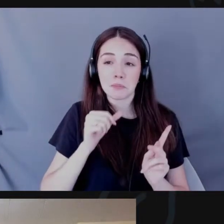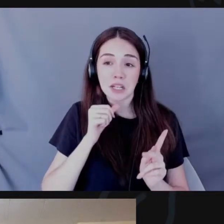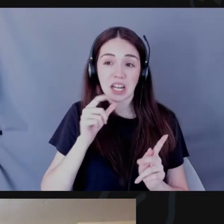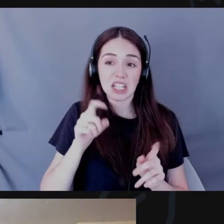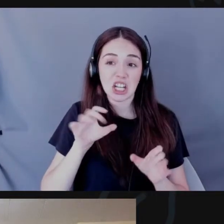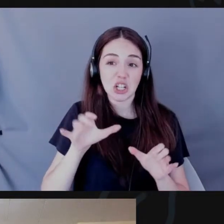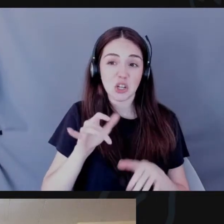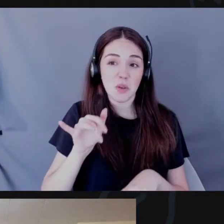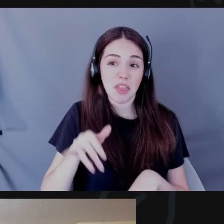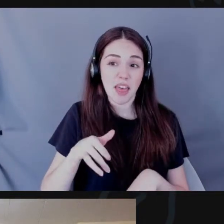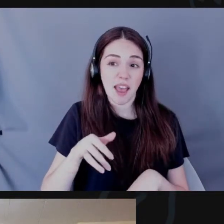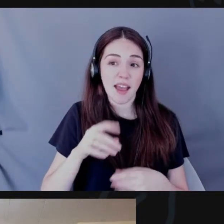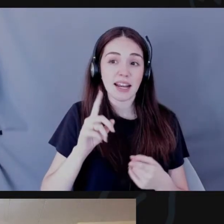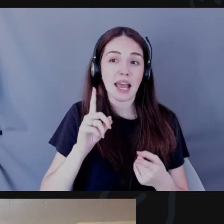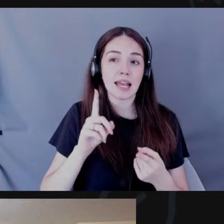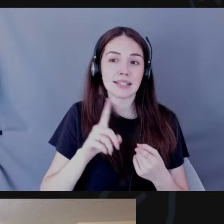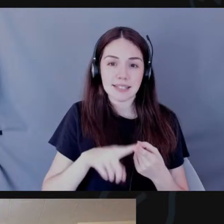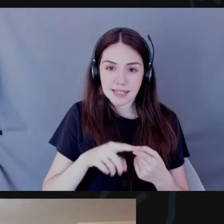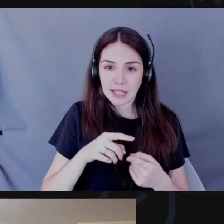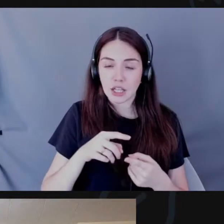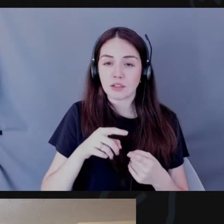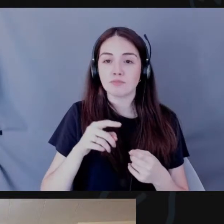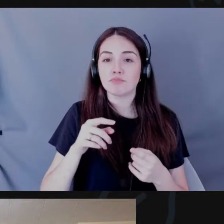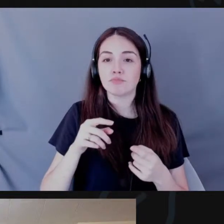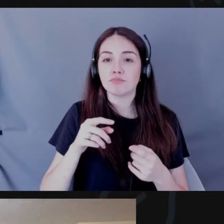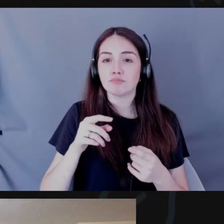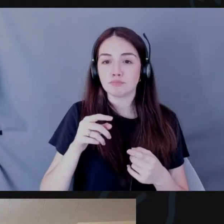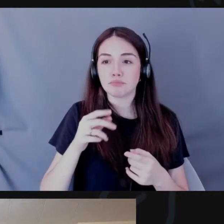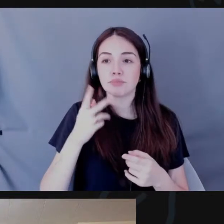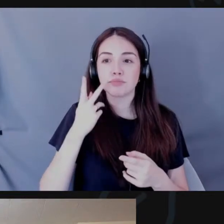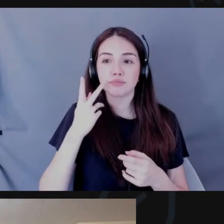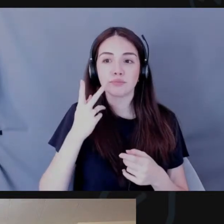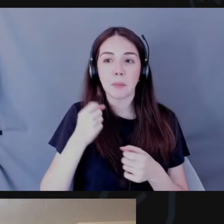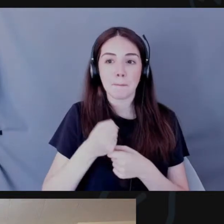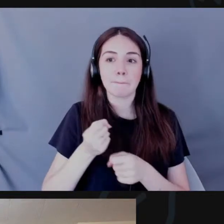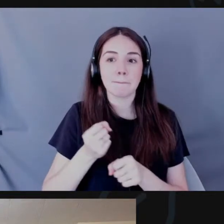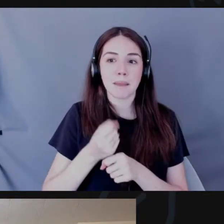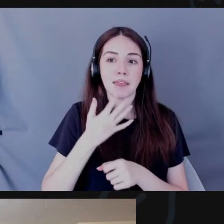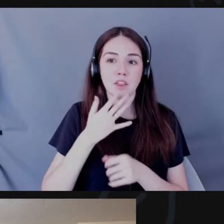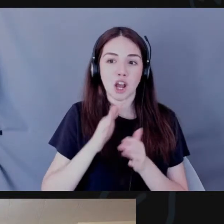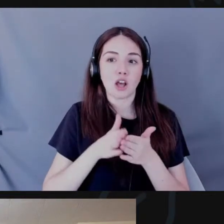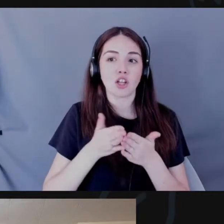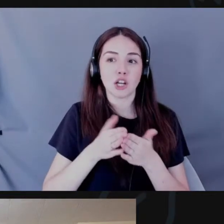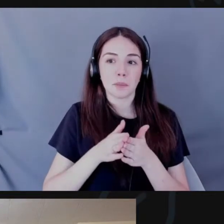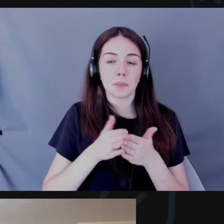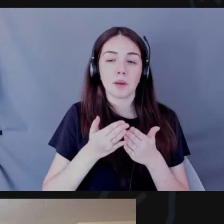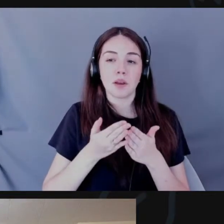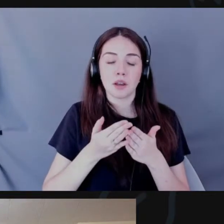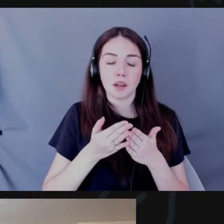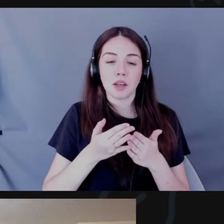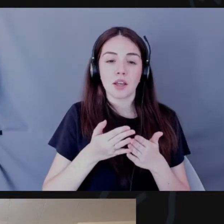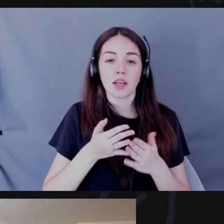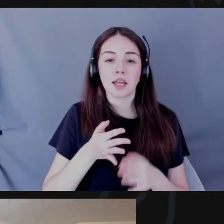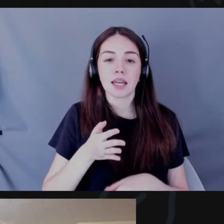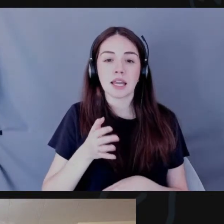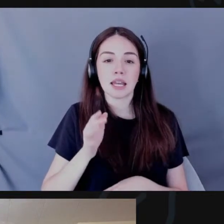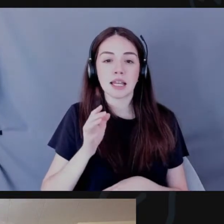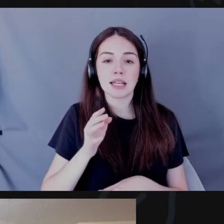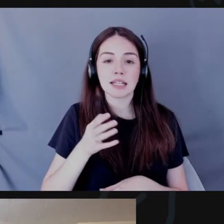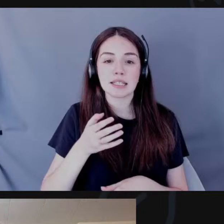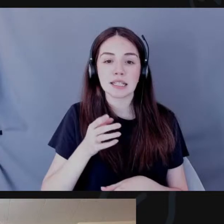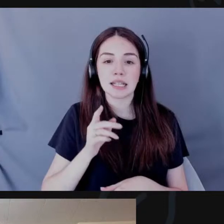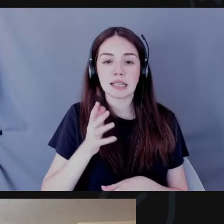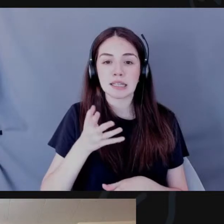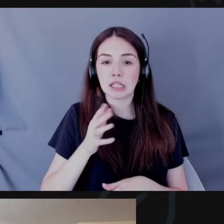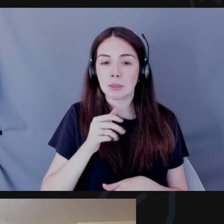until the coloring book came along. It really does. It's sort of a bit politically tone deaf in a